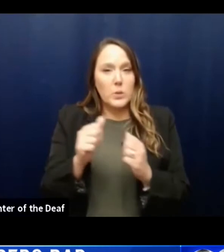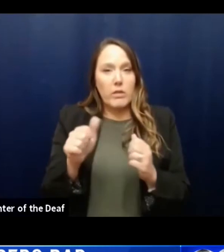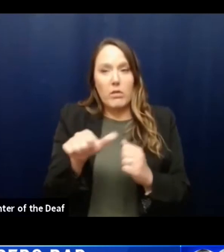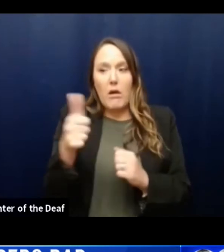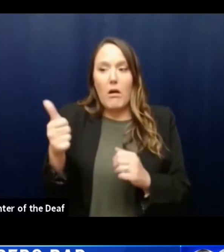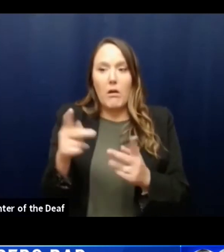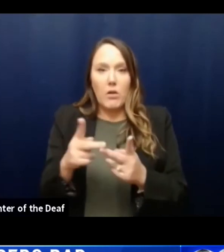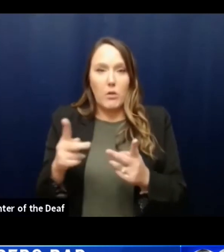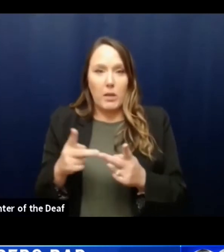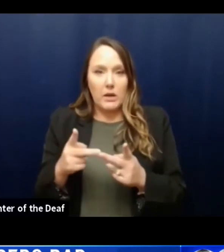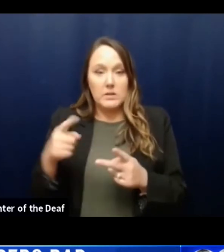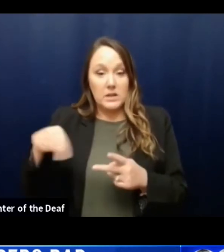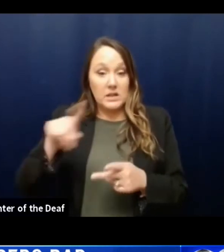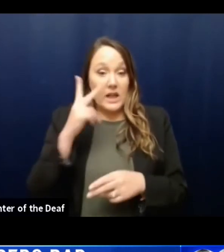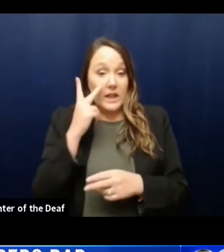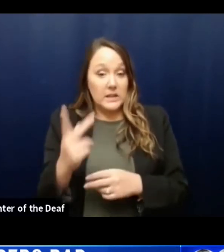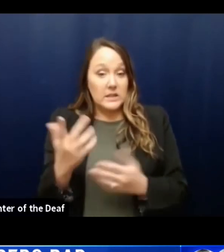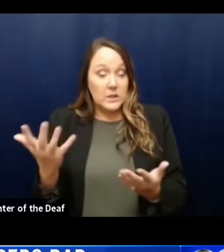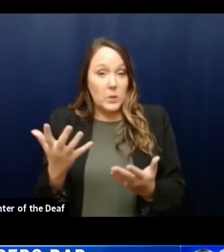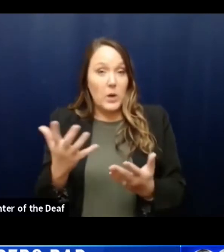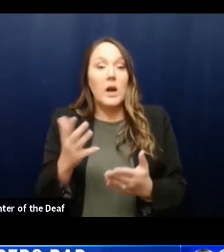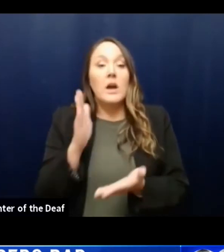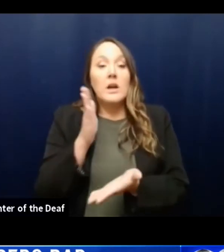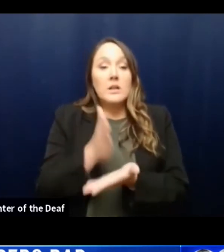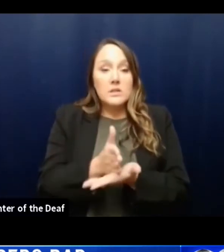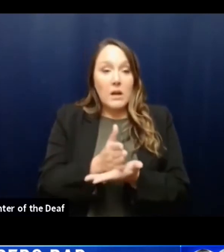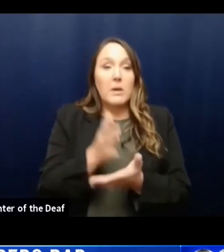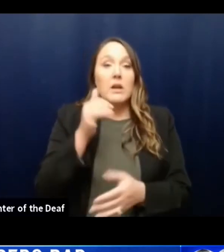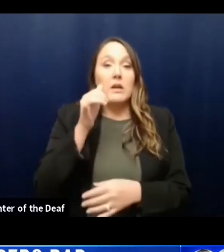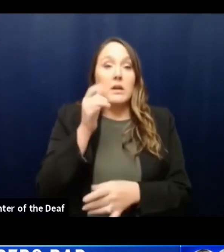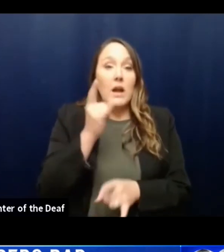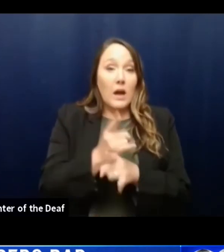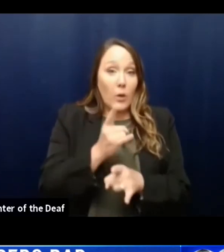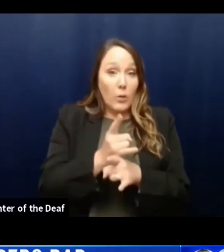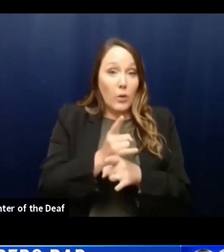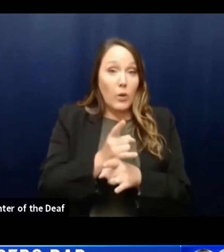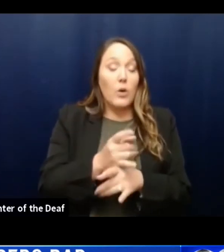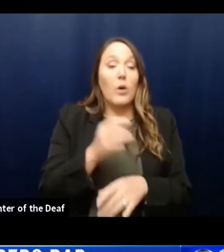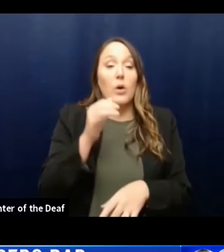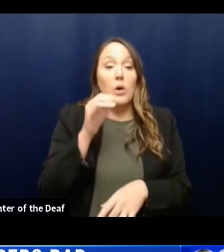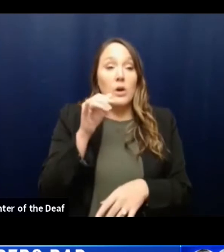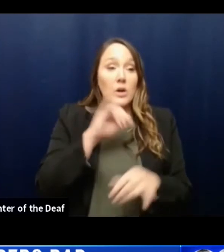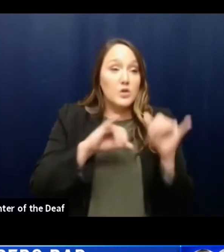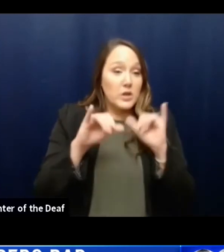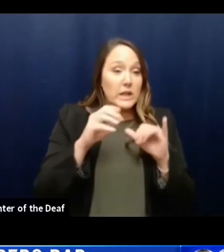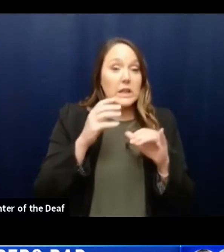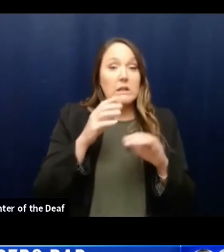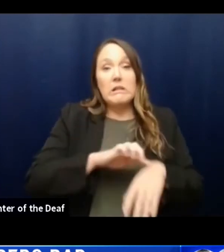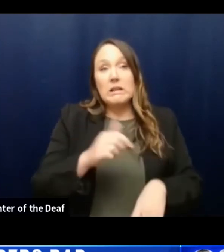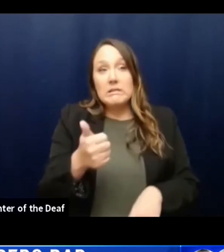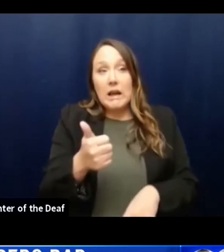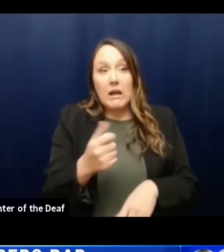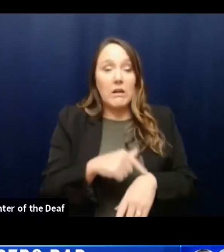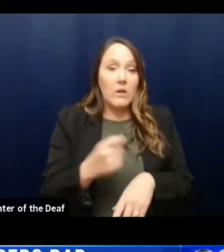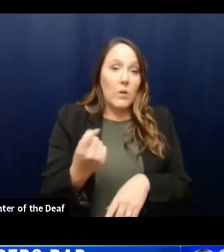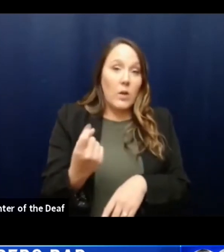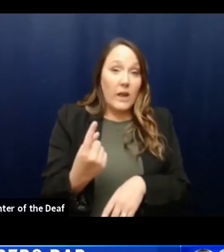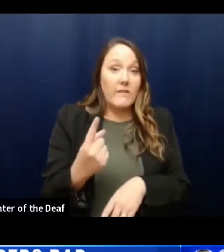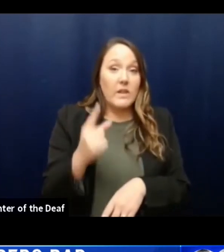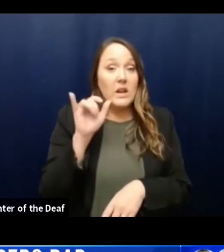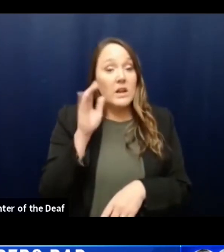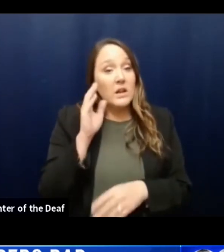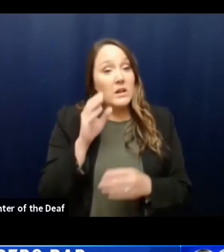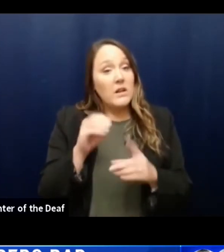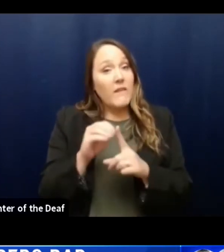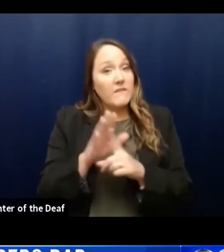And what they've been able to see is that stopping the consumption of alcohol at 10 or 11 p.m. Has an impact on